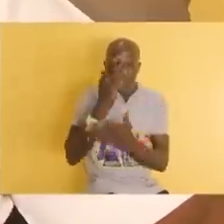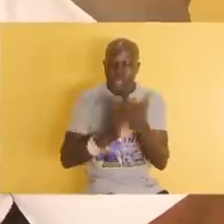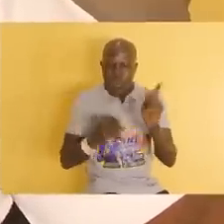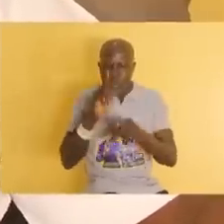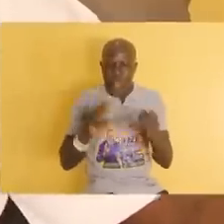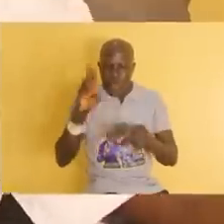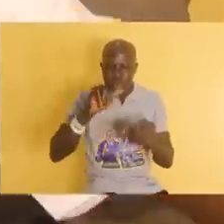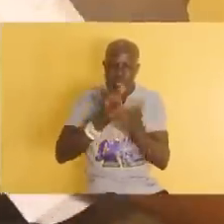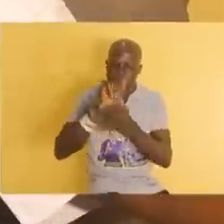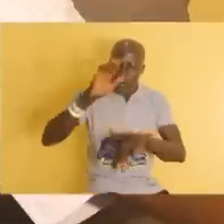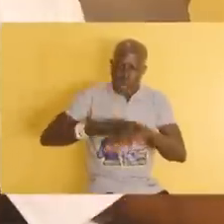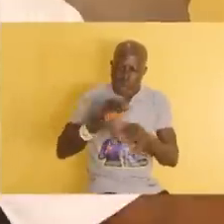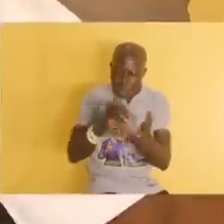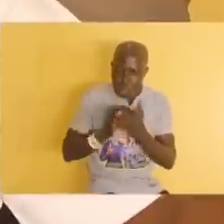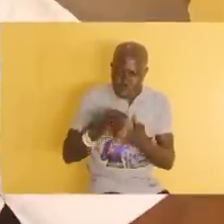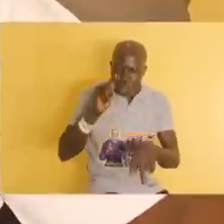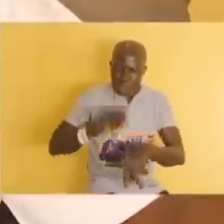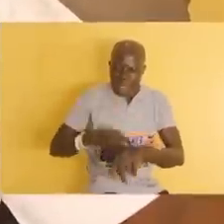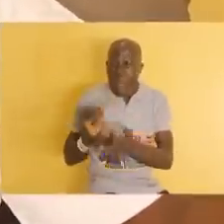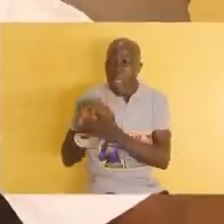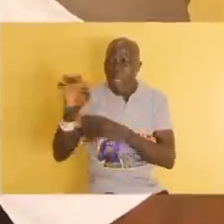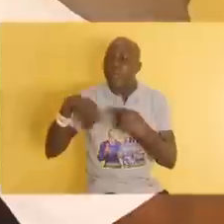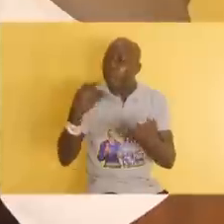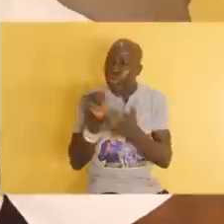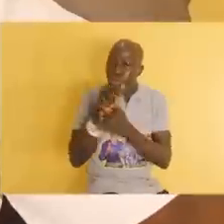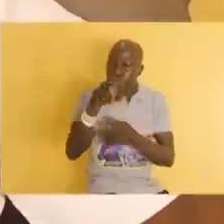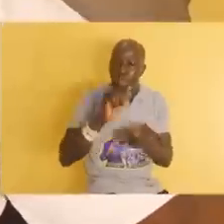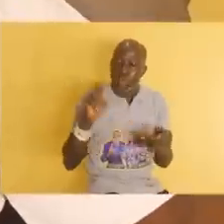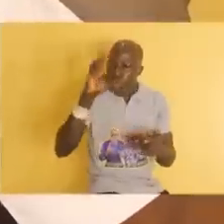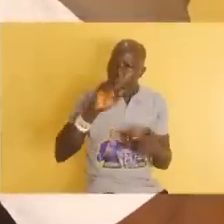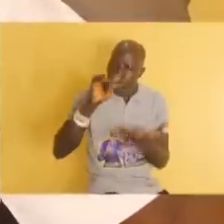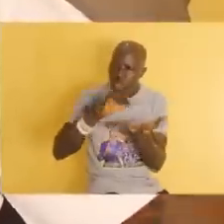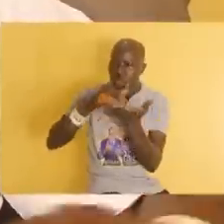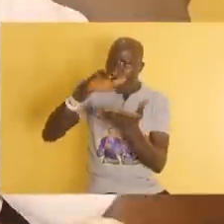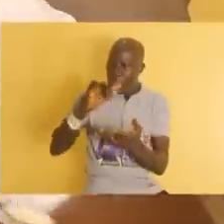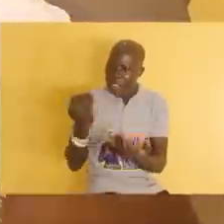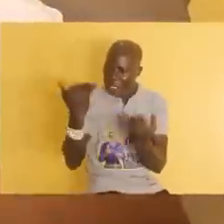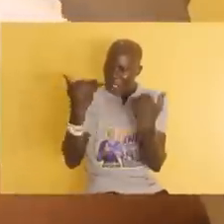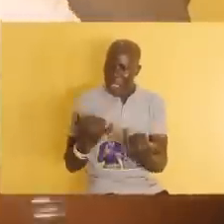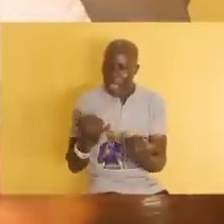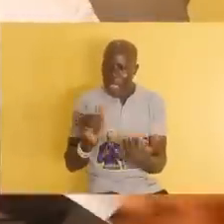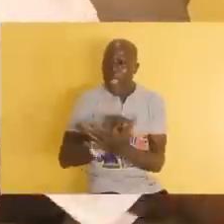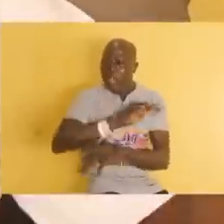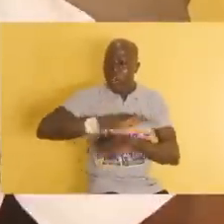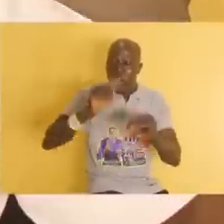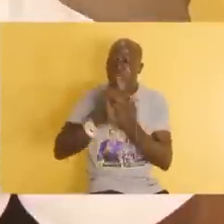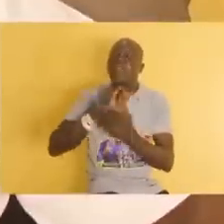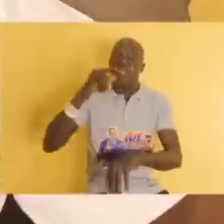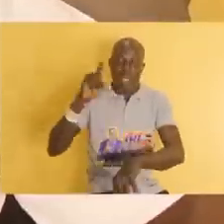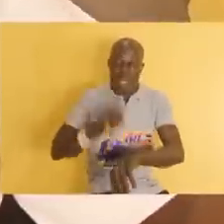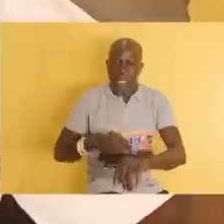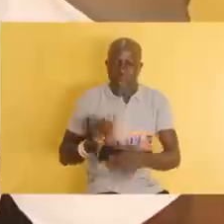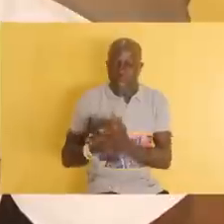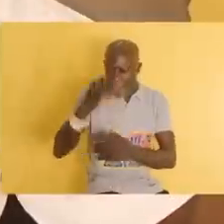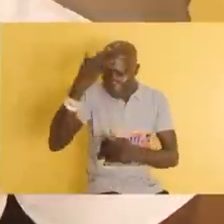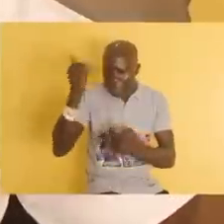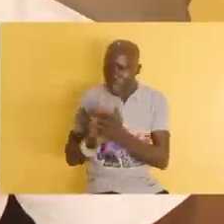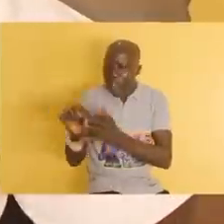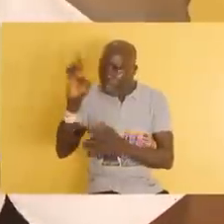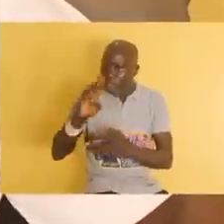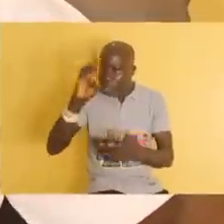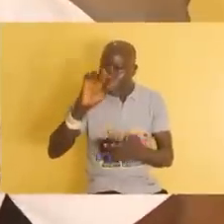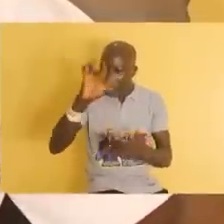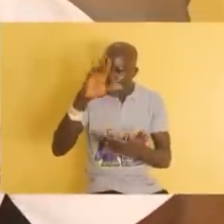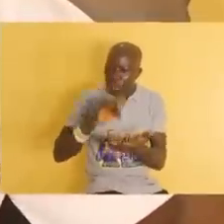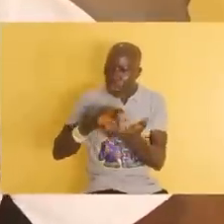are some that are using their own time. As I've told you, one look, go on what they are using their glory right now. Not their time. They are making use of